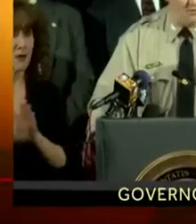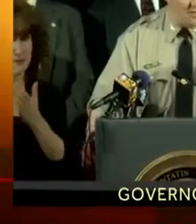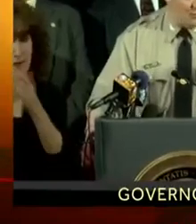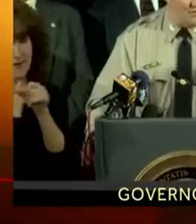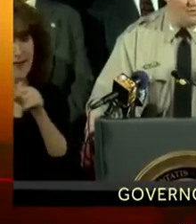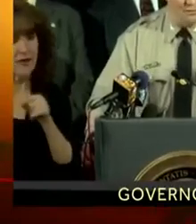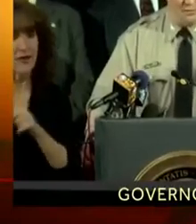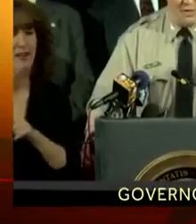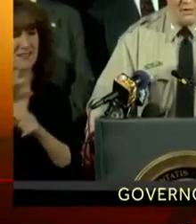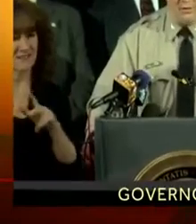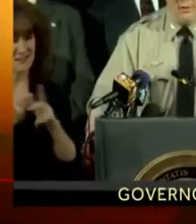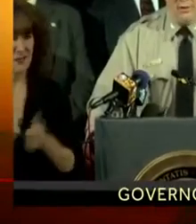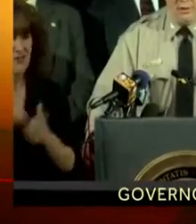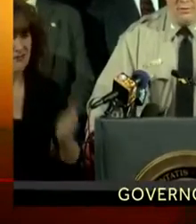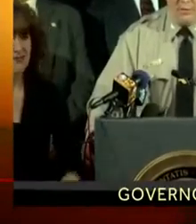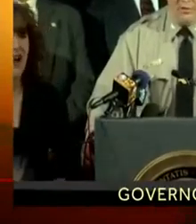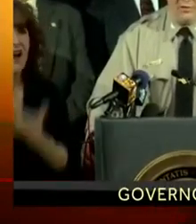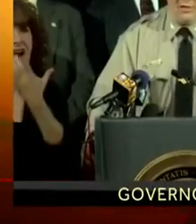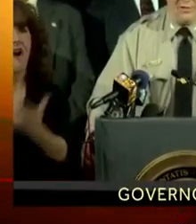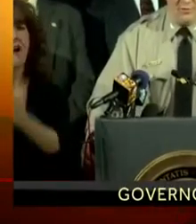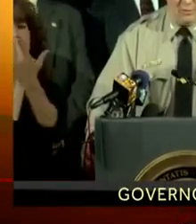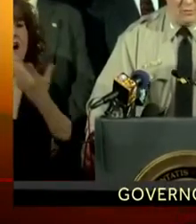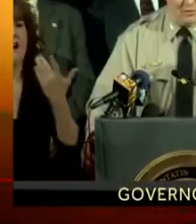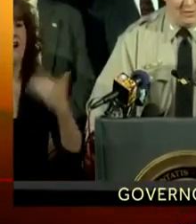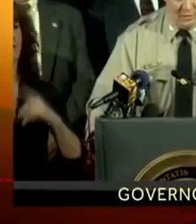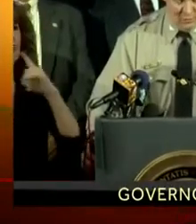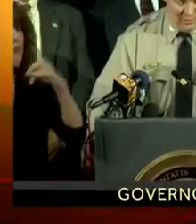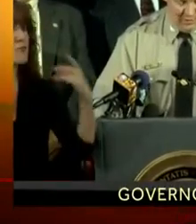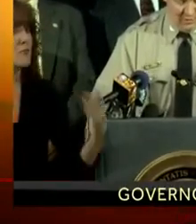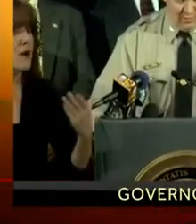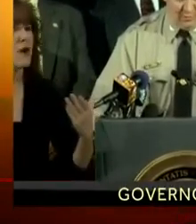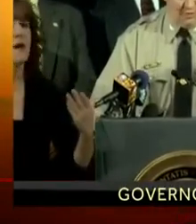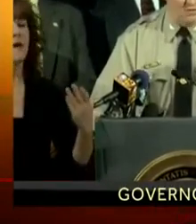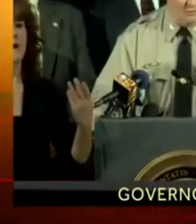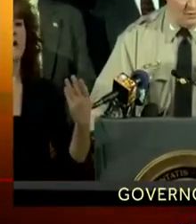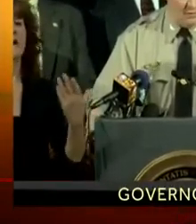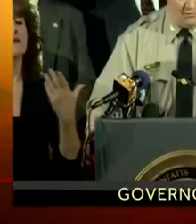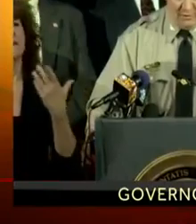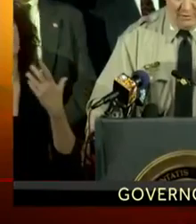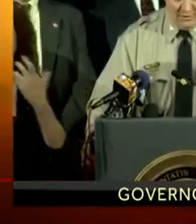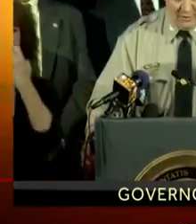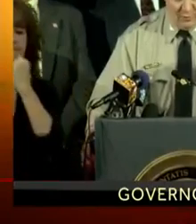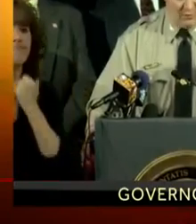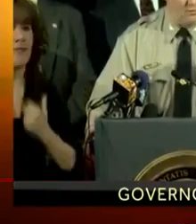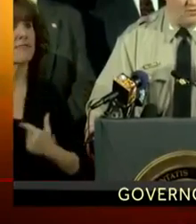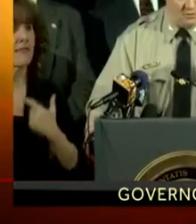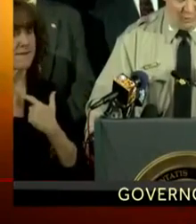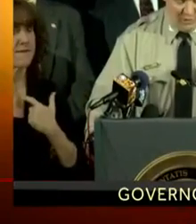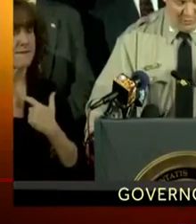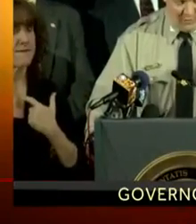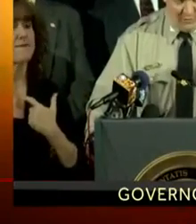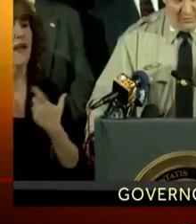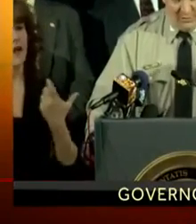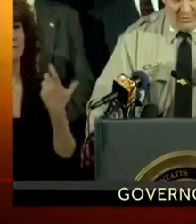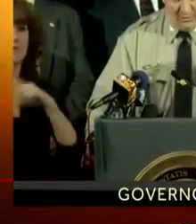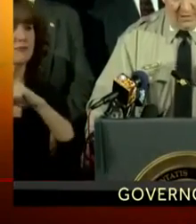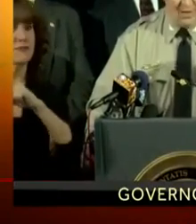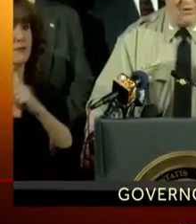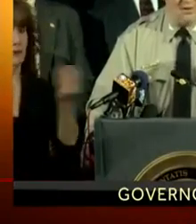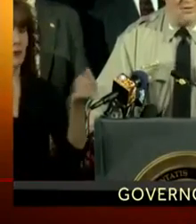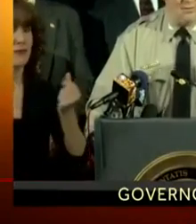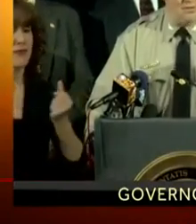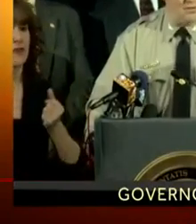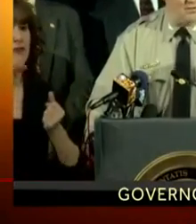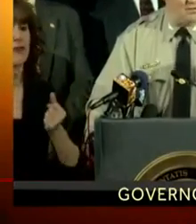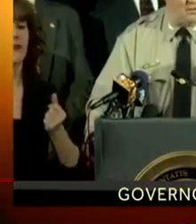areas, setting places on fire. Our mission has been and will continue to be the preservation of life and the preservation of property. I